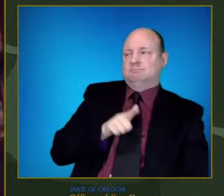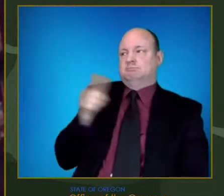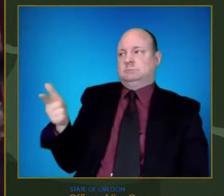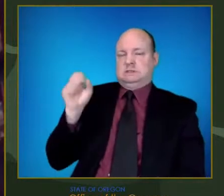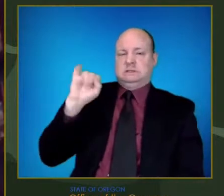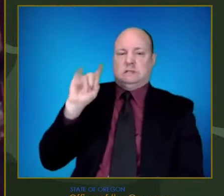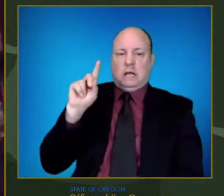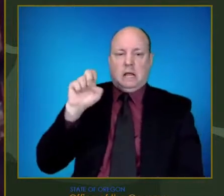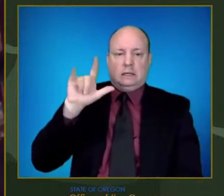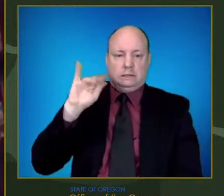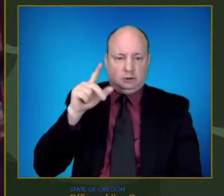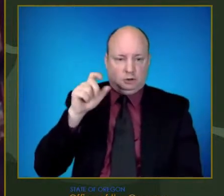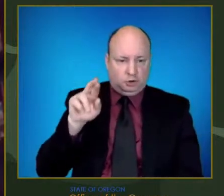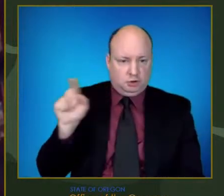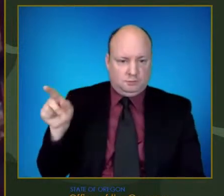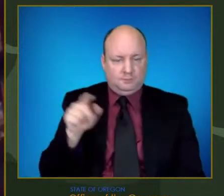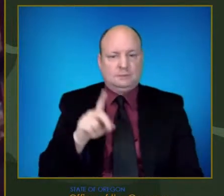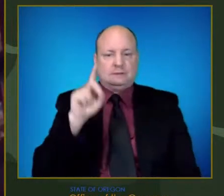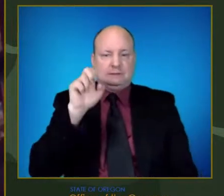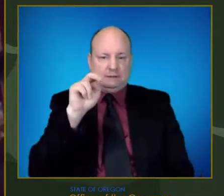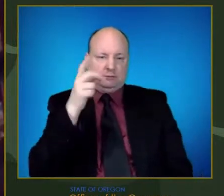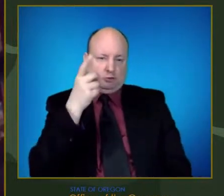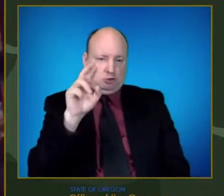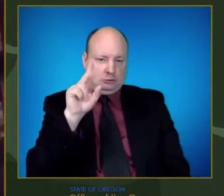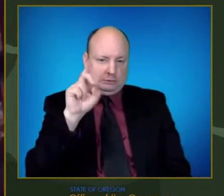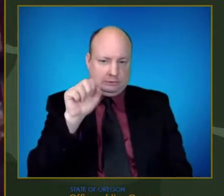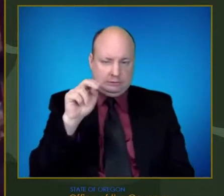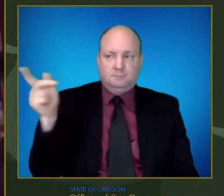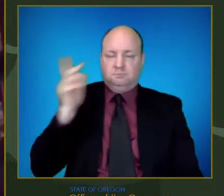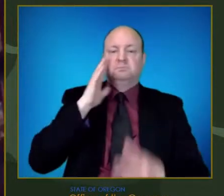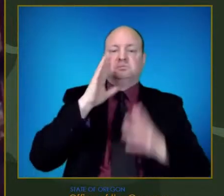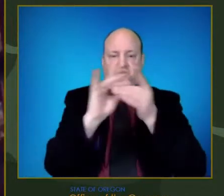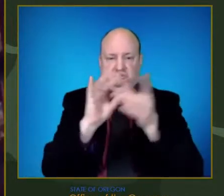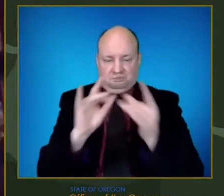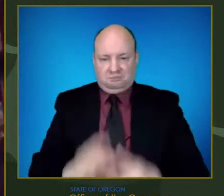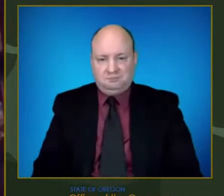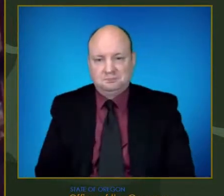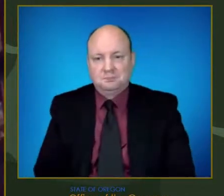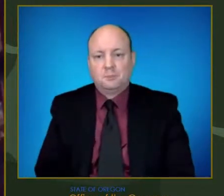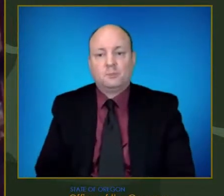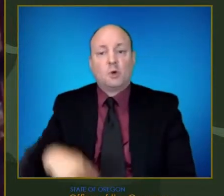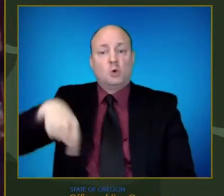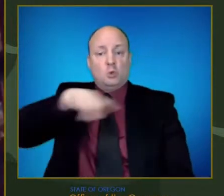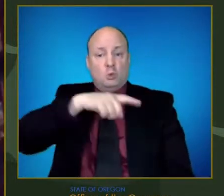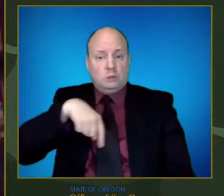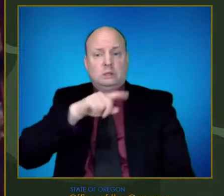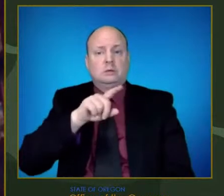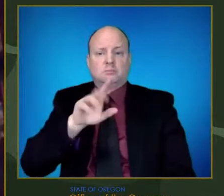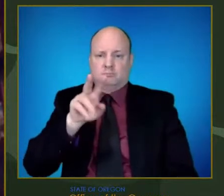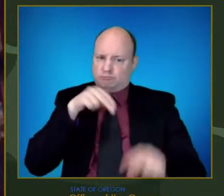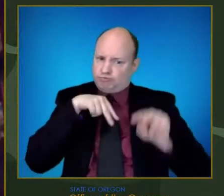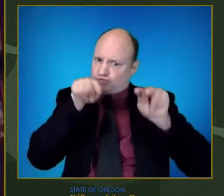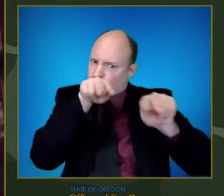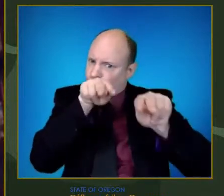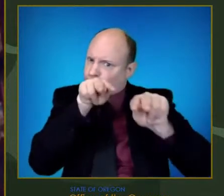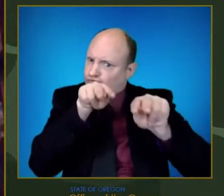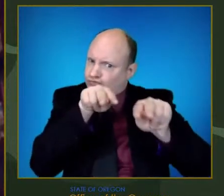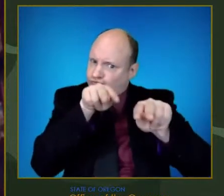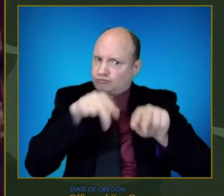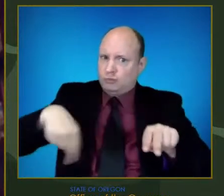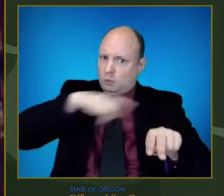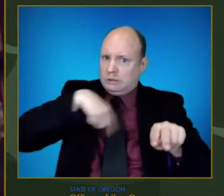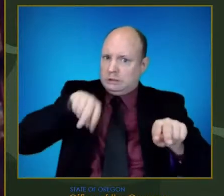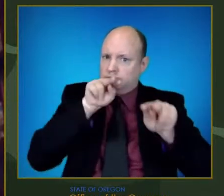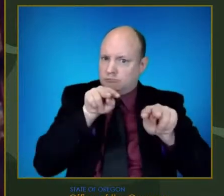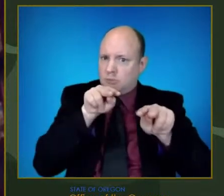Thank you, Lisa, and thank you, Director Allen. We continue to monitor cases that have developed in people who have been fully vaccinated and have been 2 weeks from their